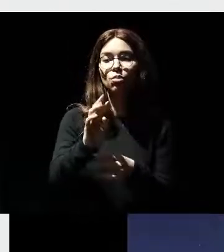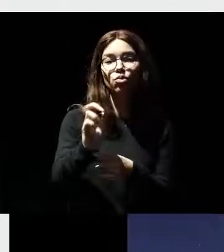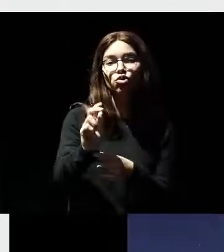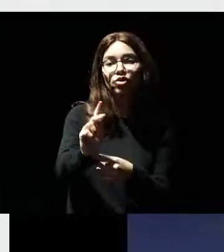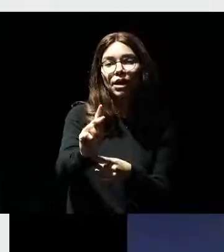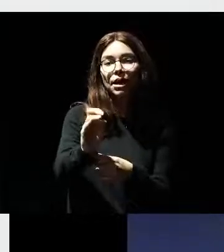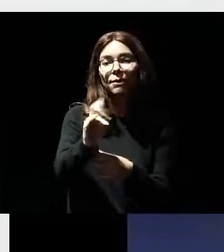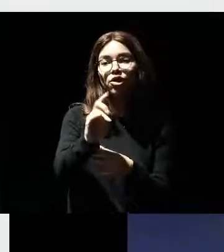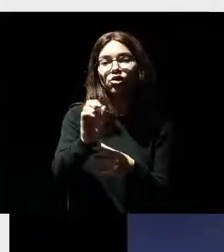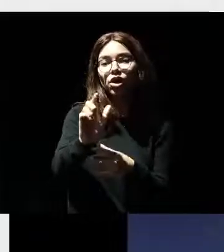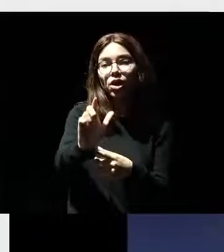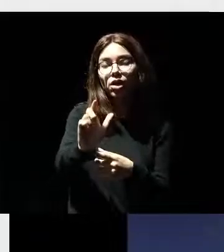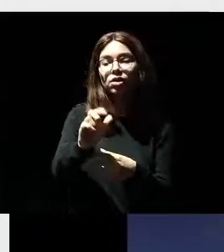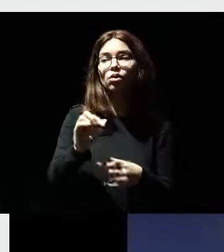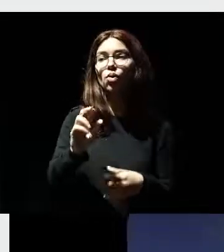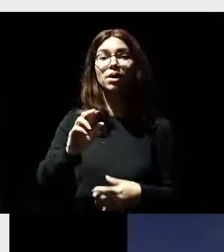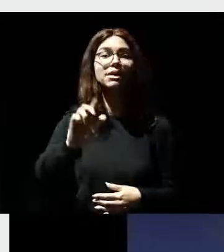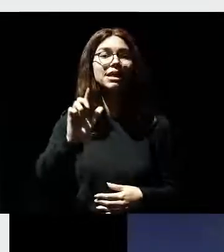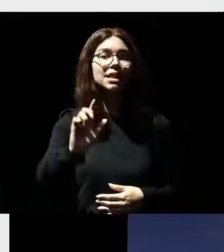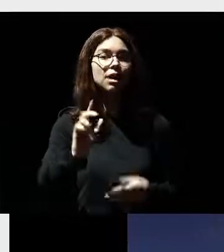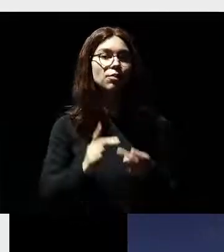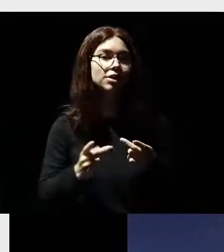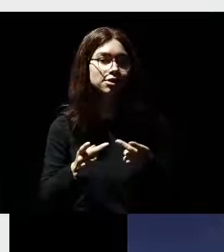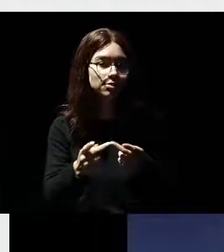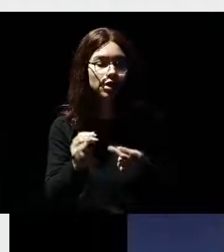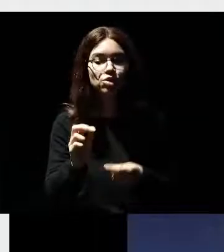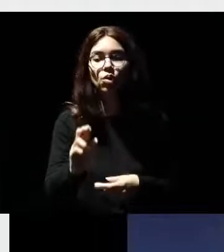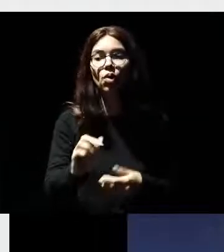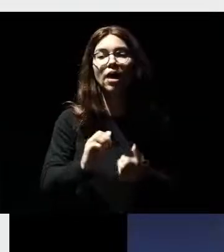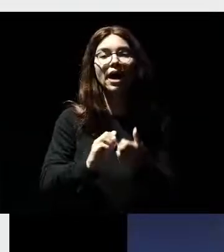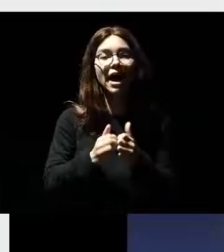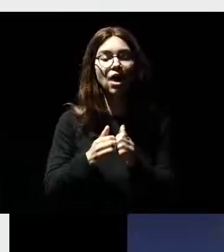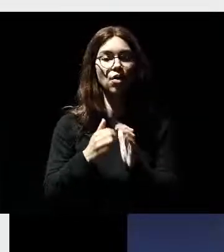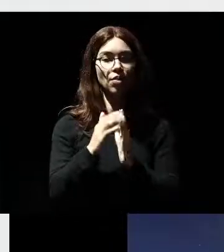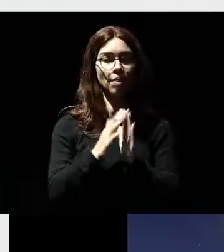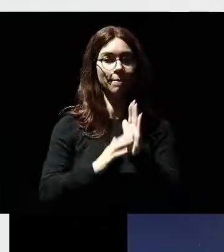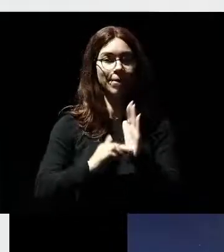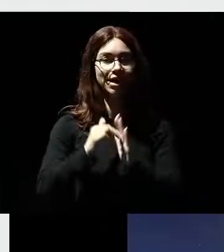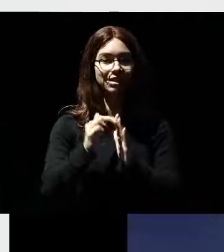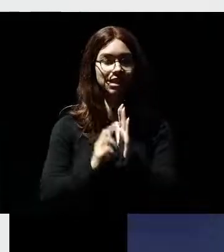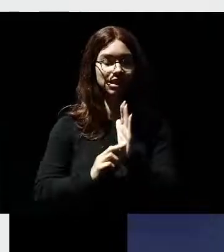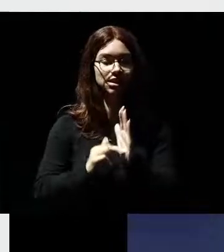in the library space or the way that the Albers paintings in